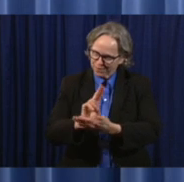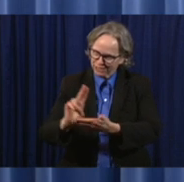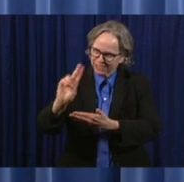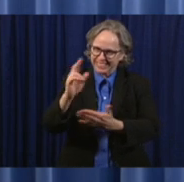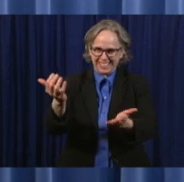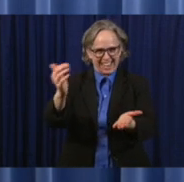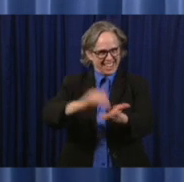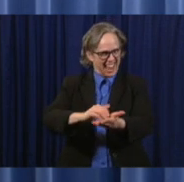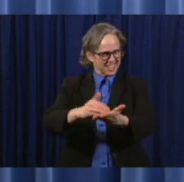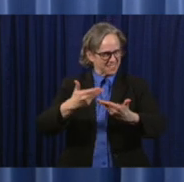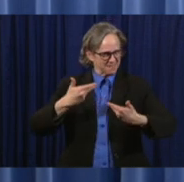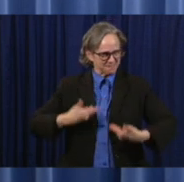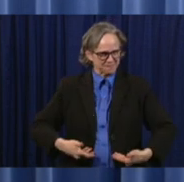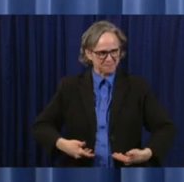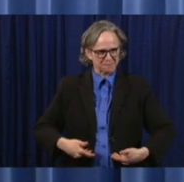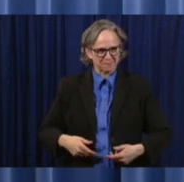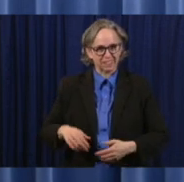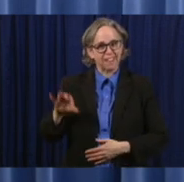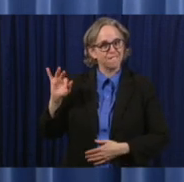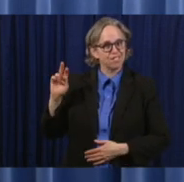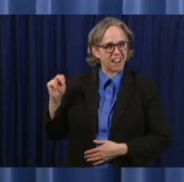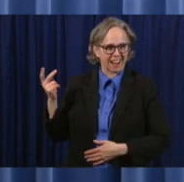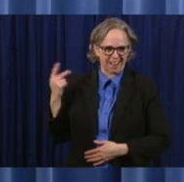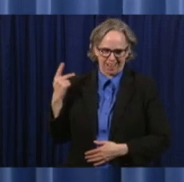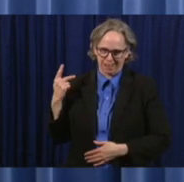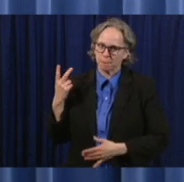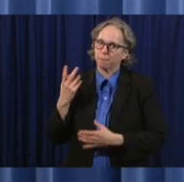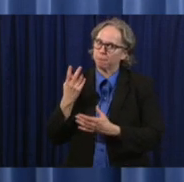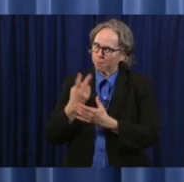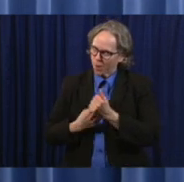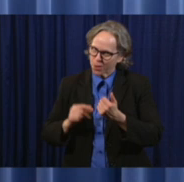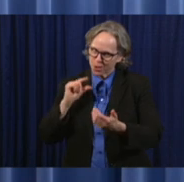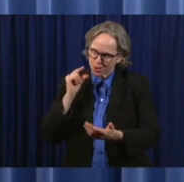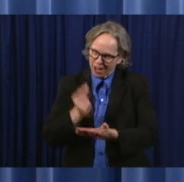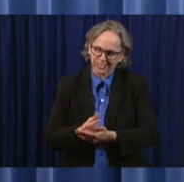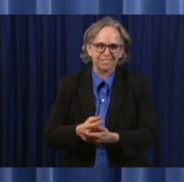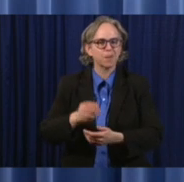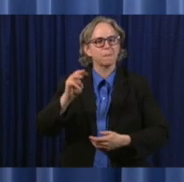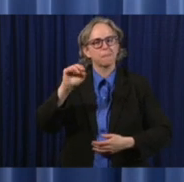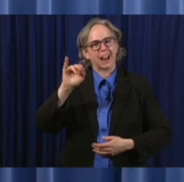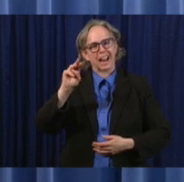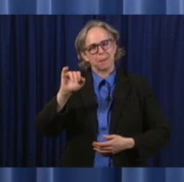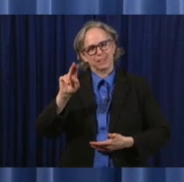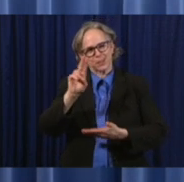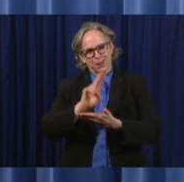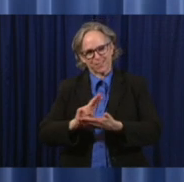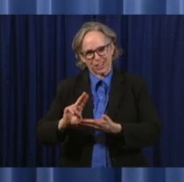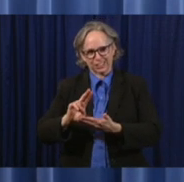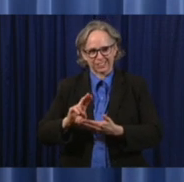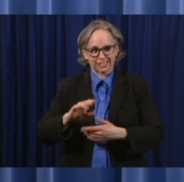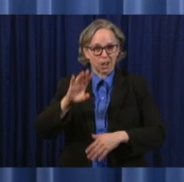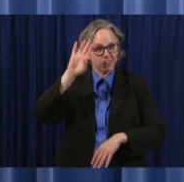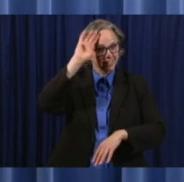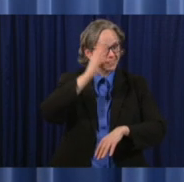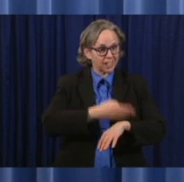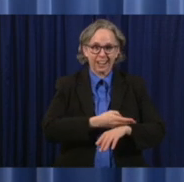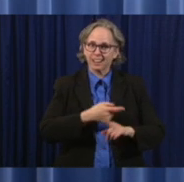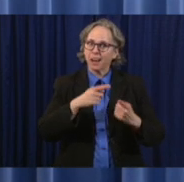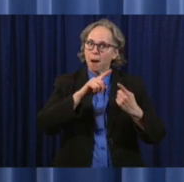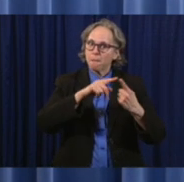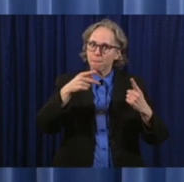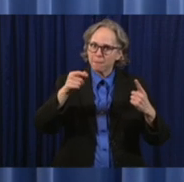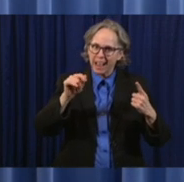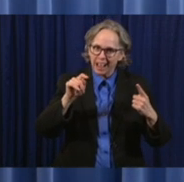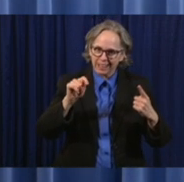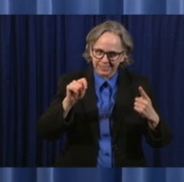Fran and I both graduated from Miami. Our son Pat and daughter Jill were actually born when